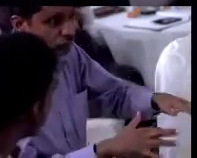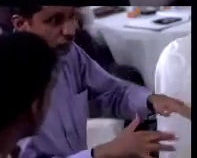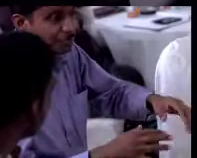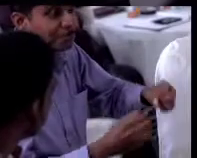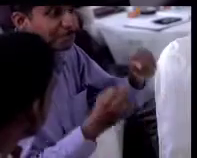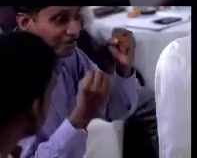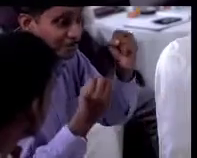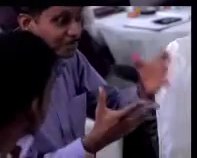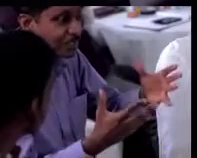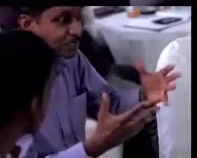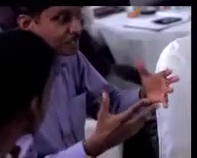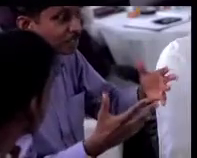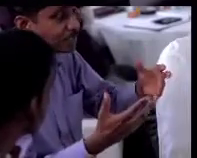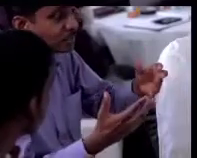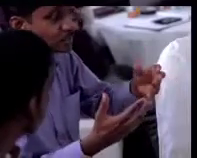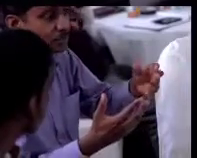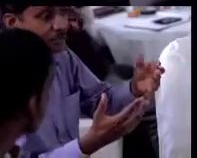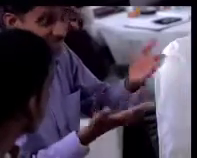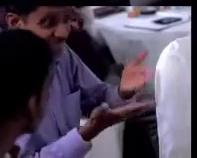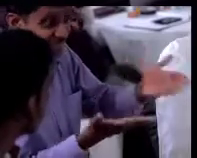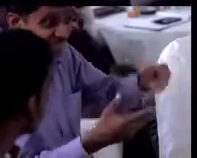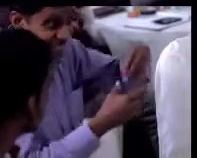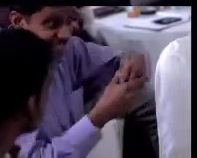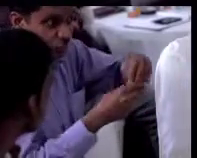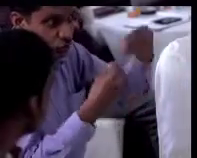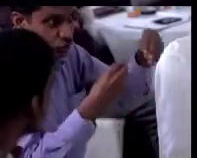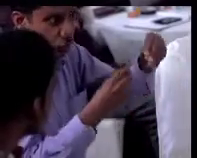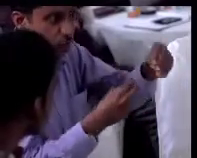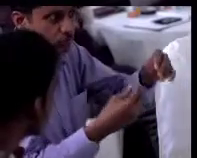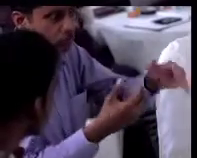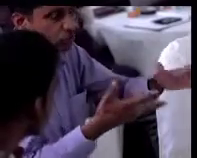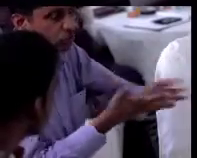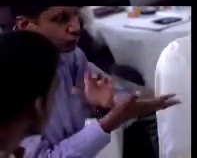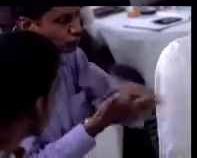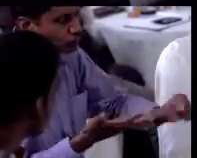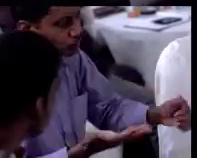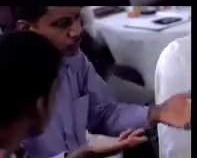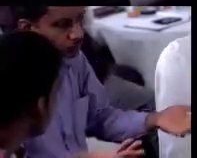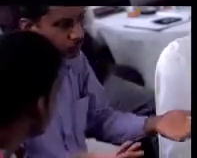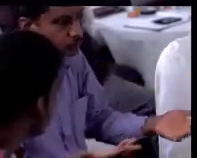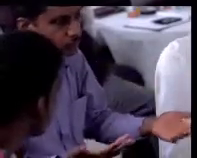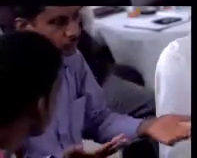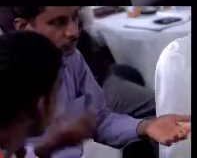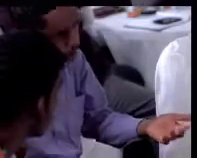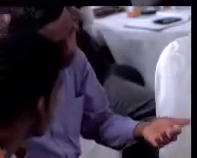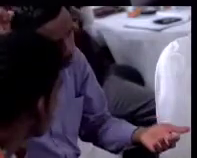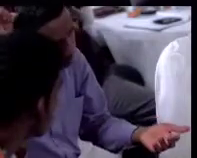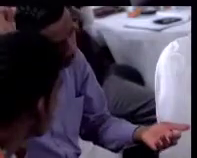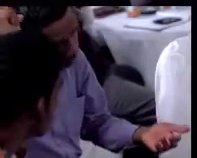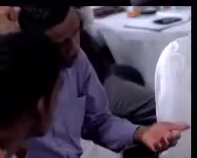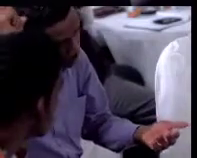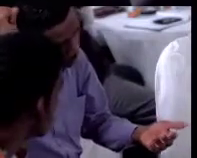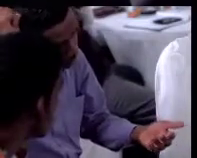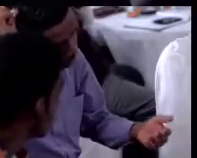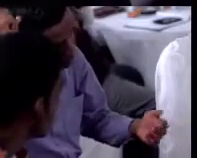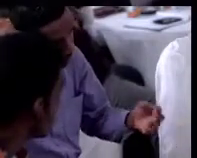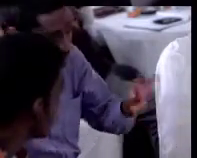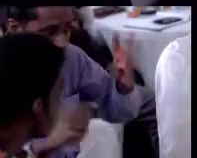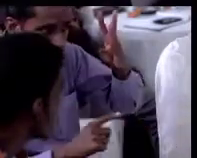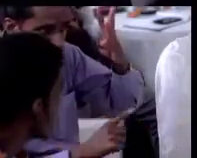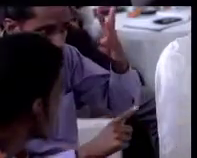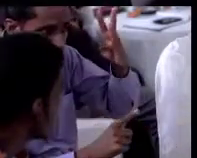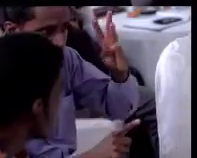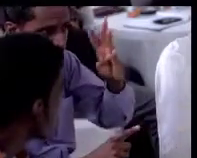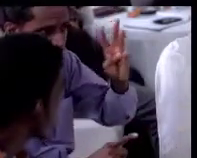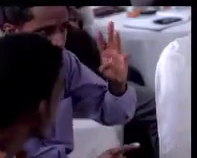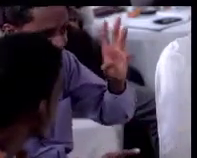smoked out, and about $350,000 in merchandise was ruined. This was during Christmas. So thankfully, though,